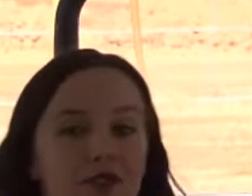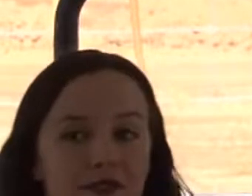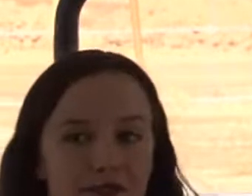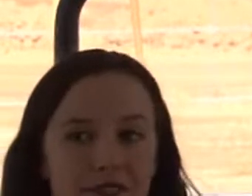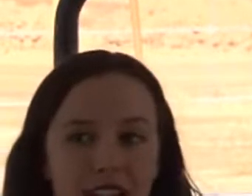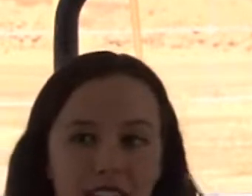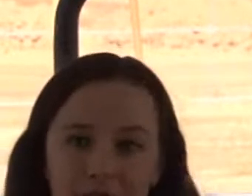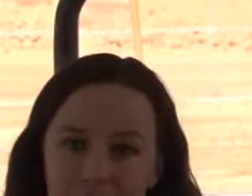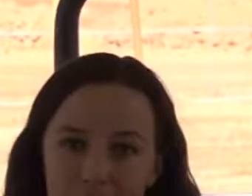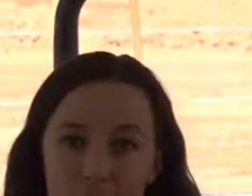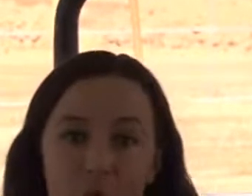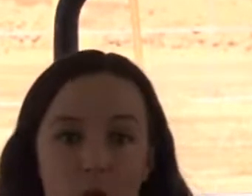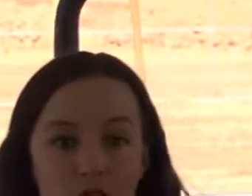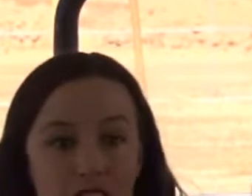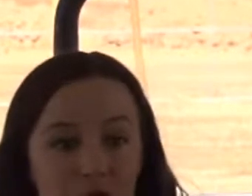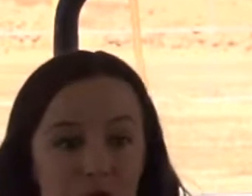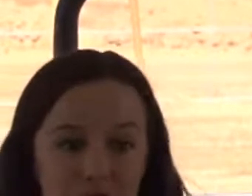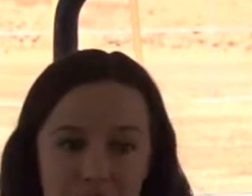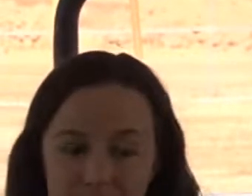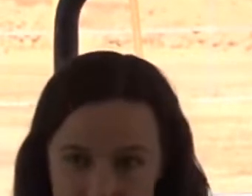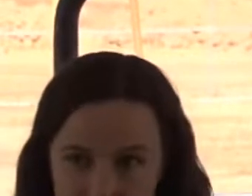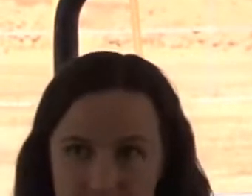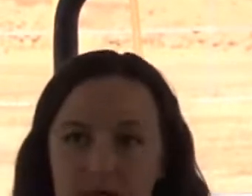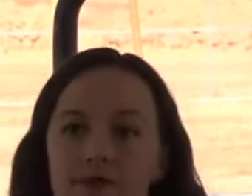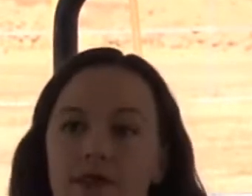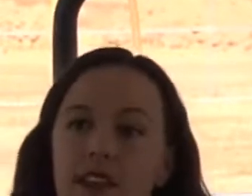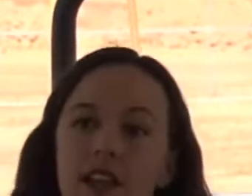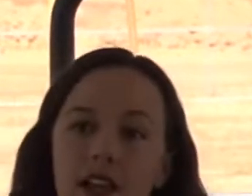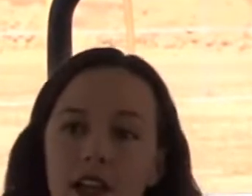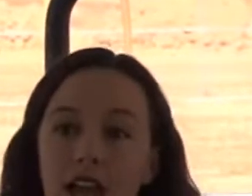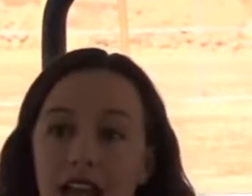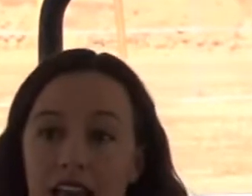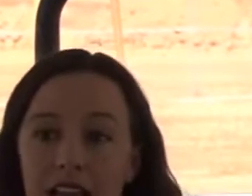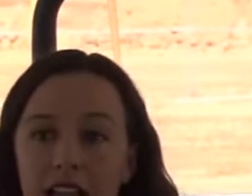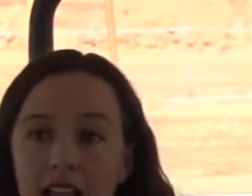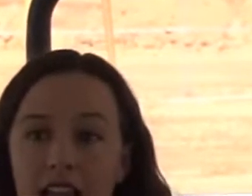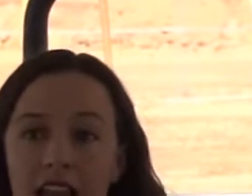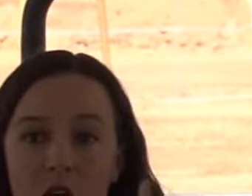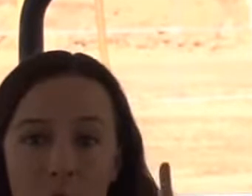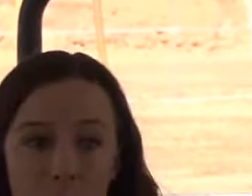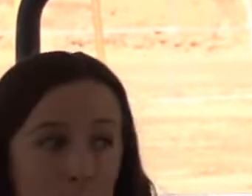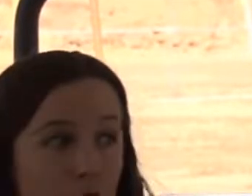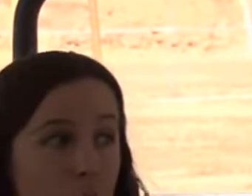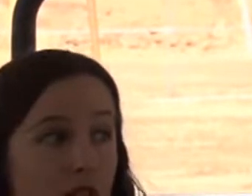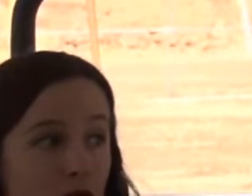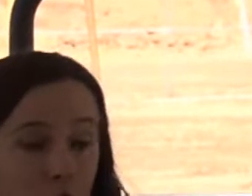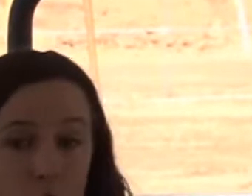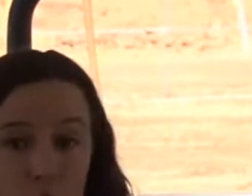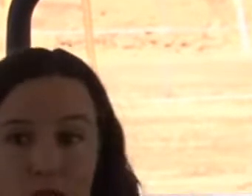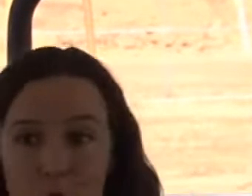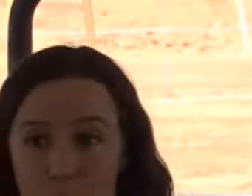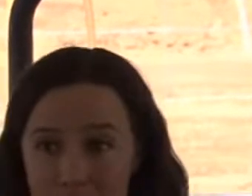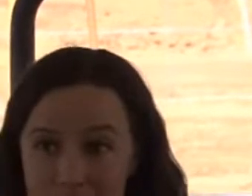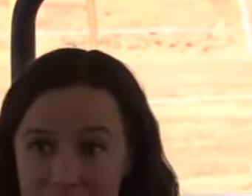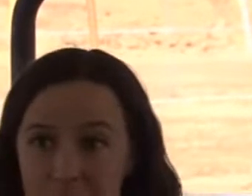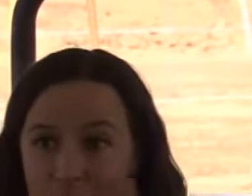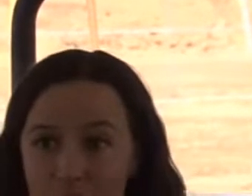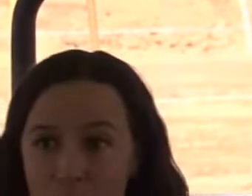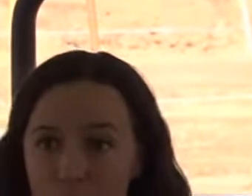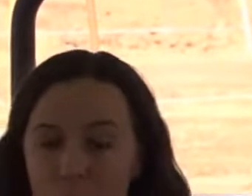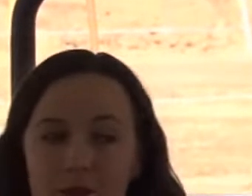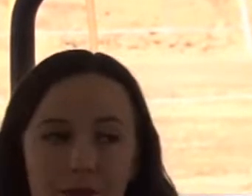would like to invite Heidi Ecker to come up and join me on the stage for a